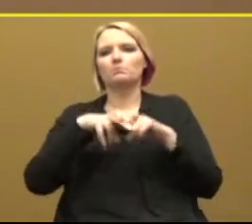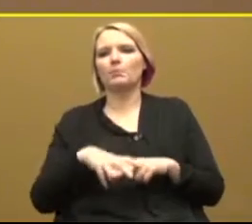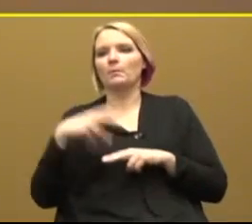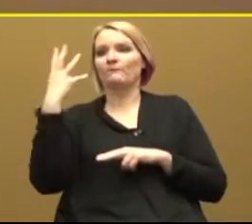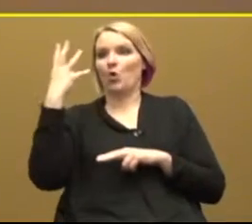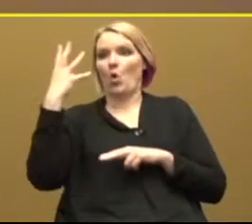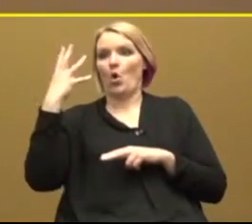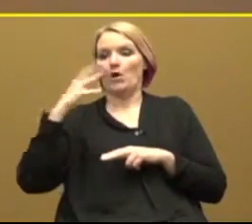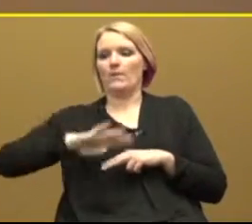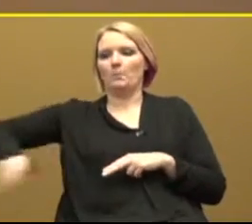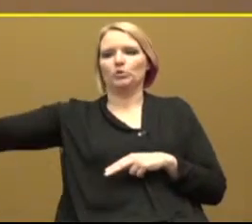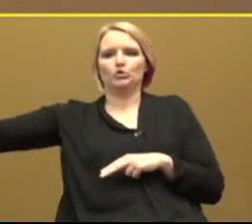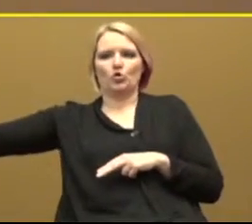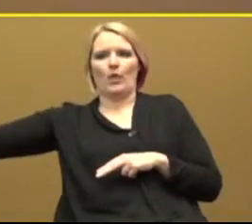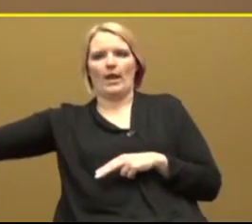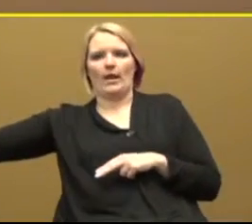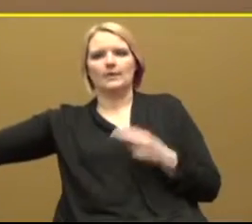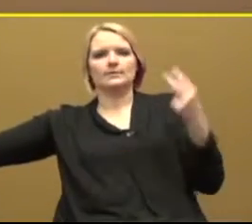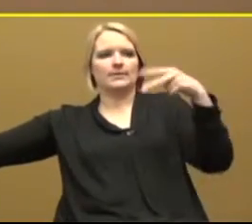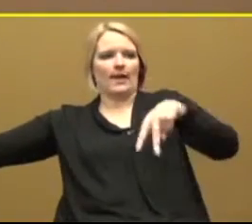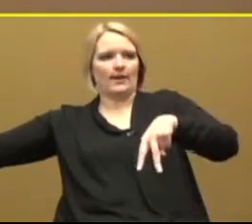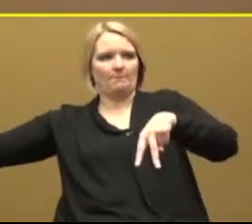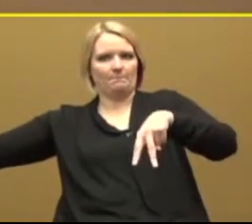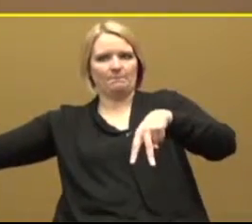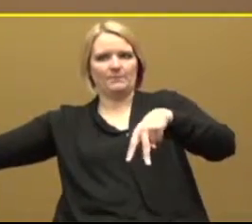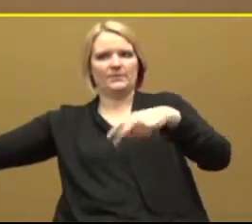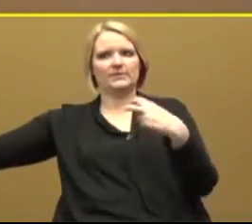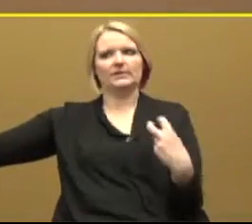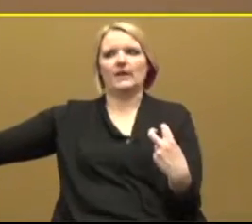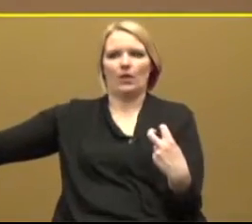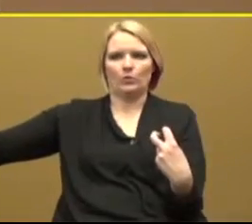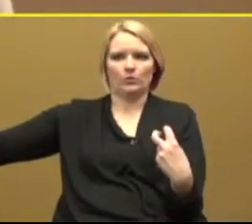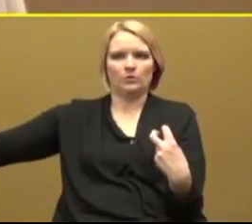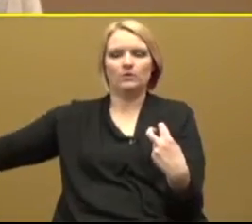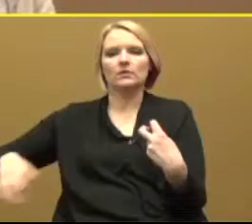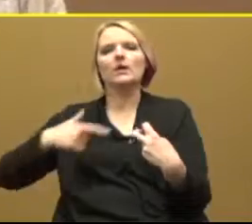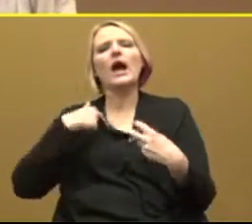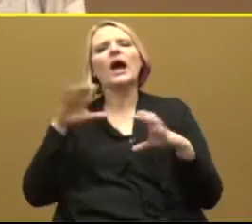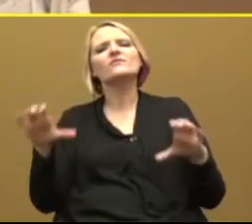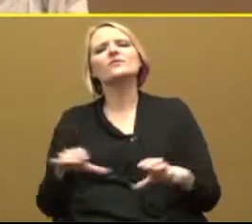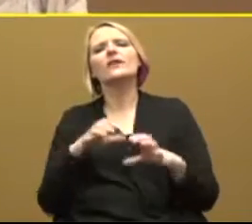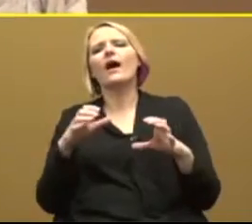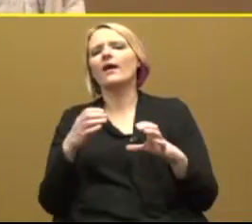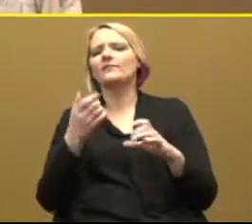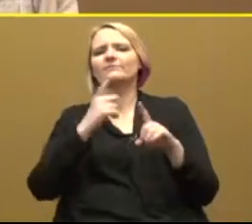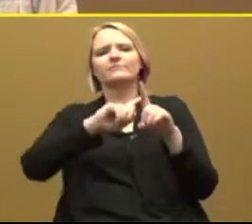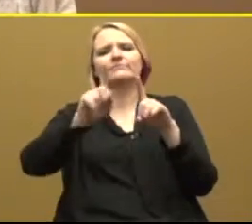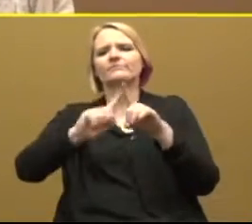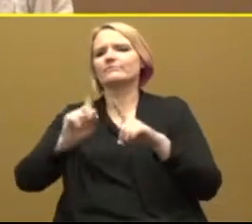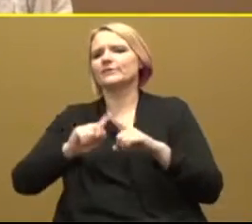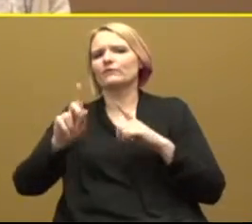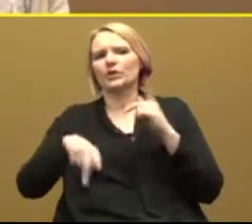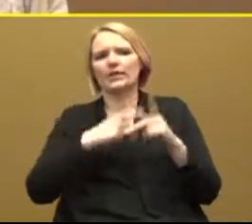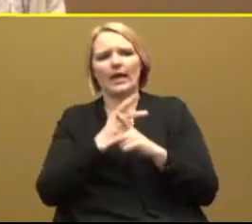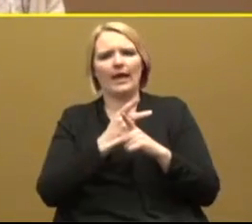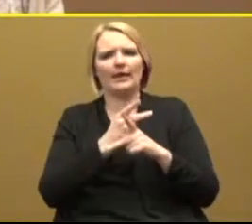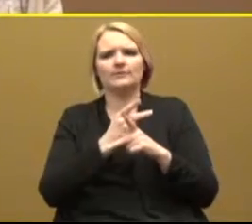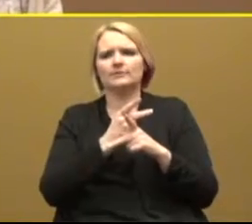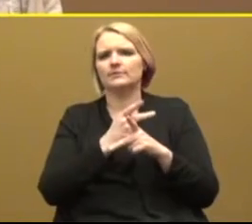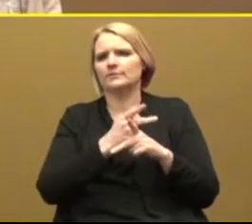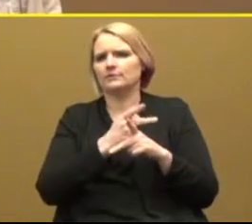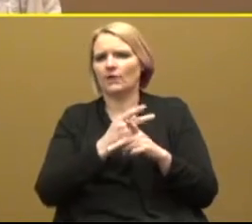it away, stand up, sit them back down. So I've done all kinds of types